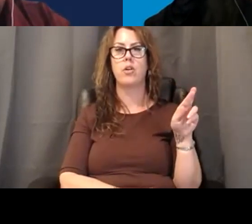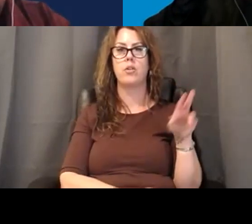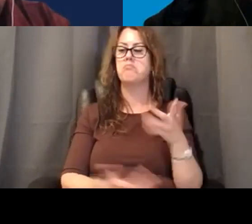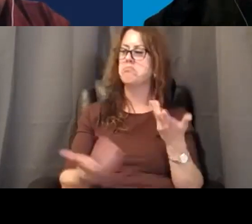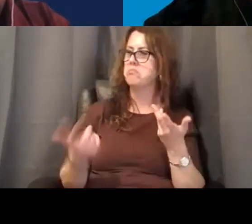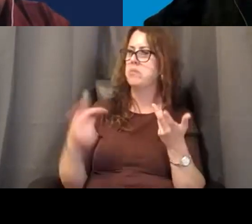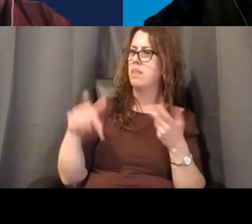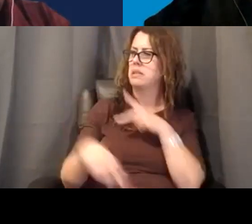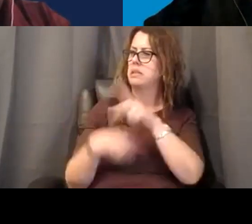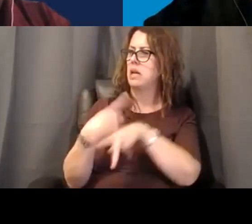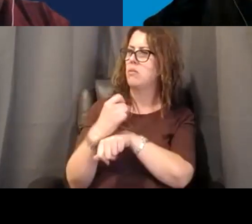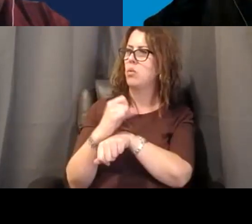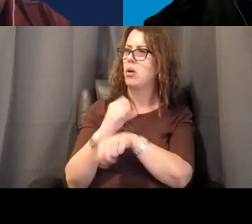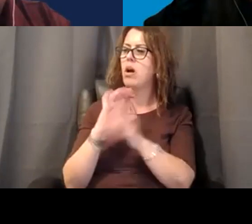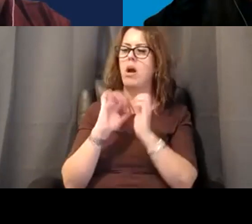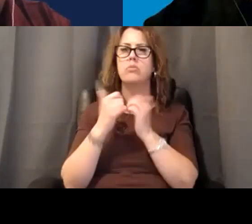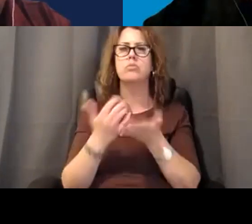work?